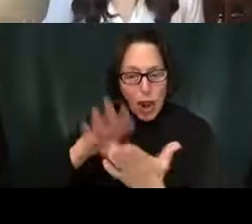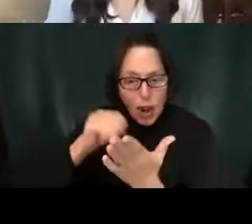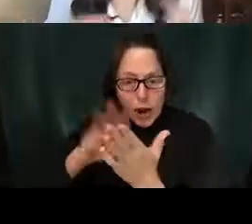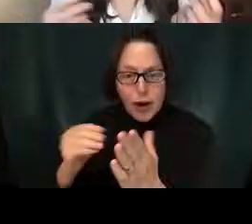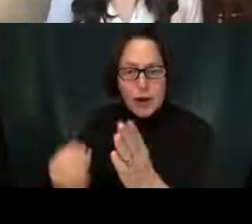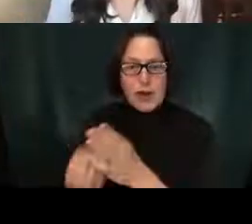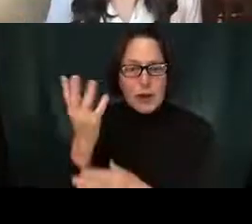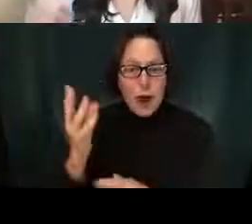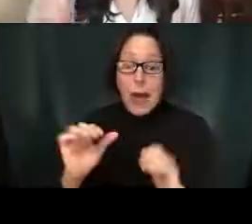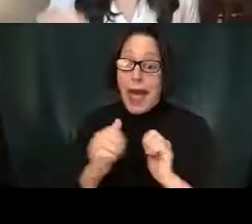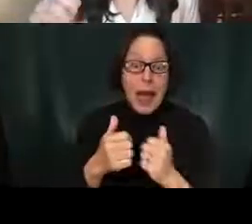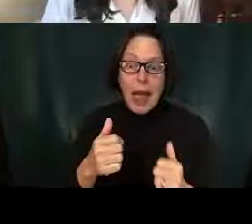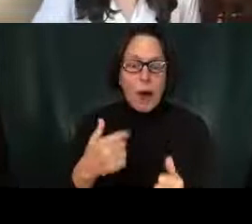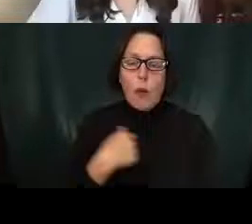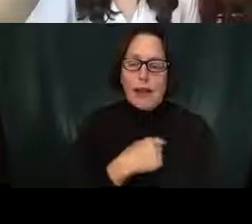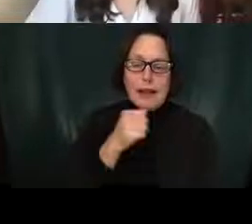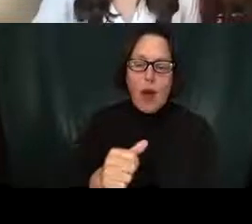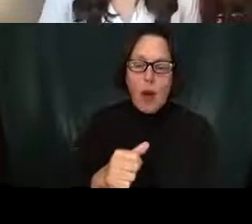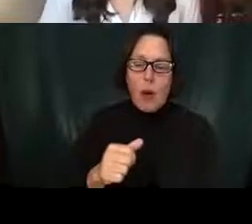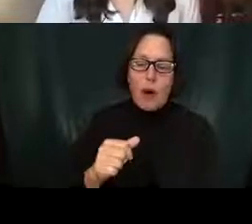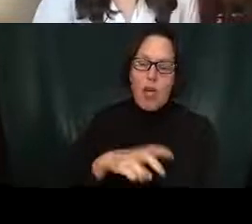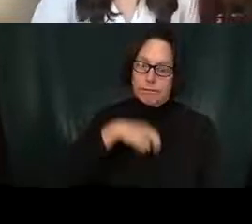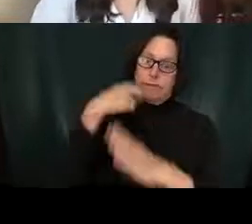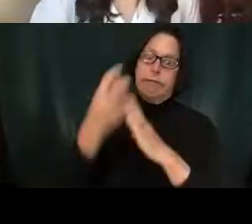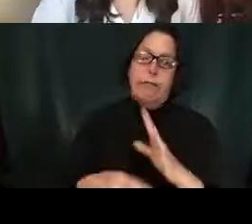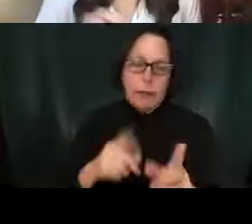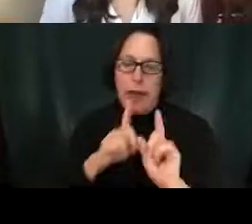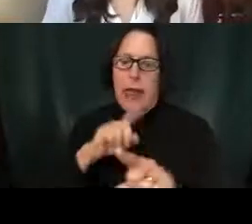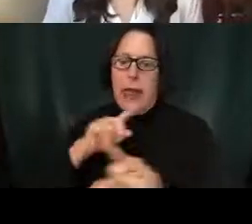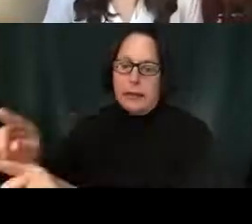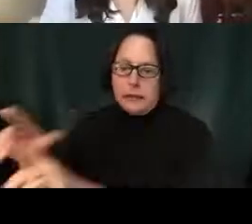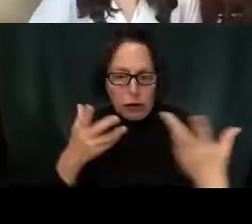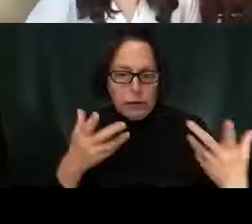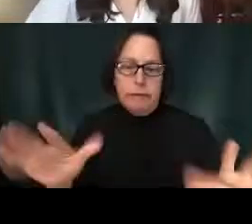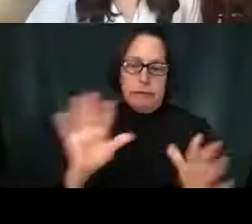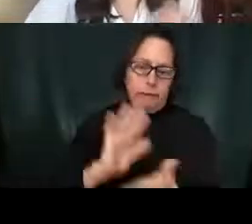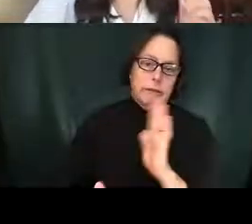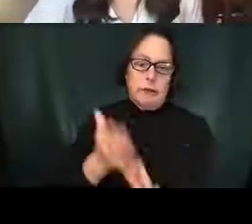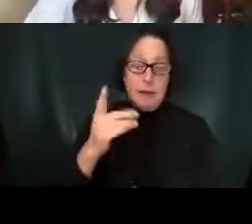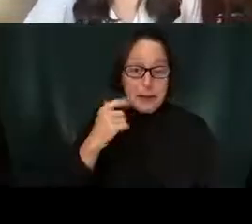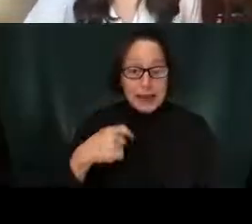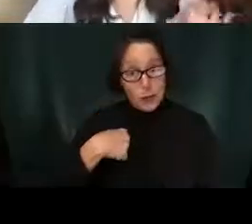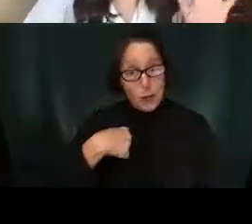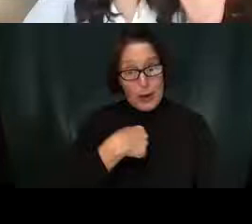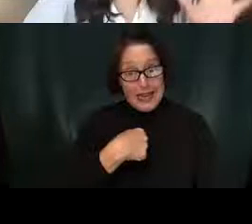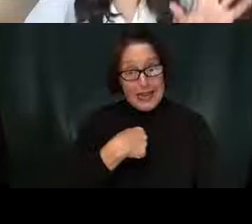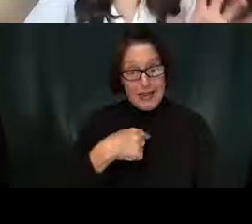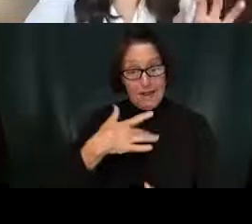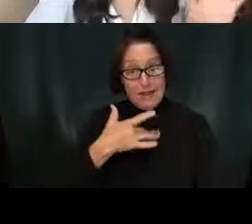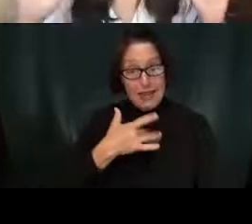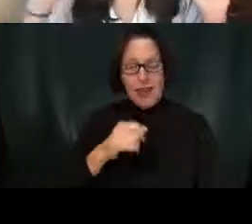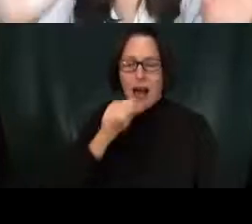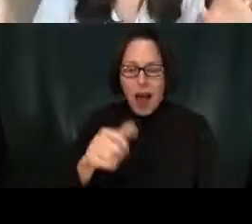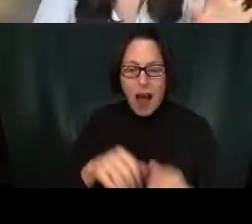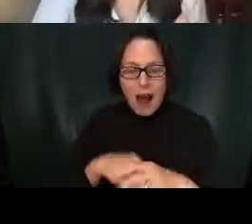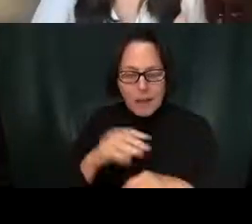and how do we not jump in and give all of the answers because we are uncomfortable with the struggle, or that we're feeling that life is too